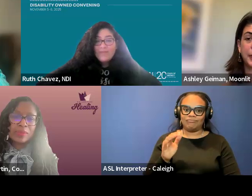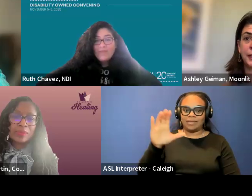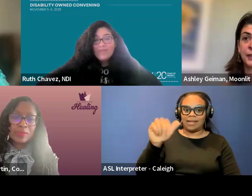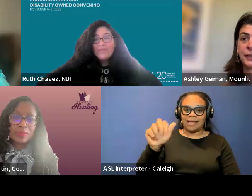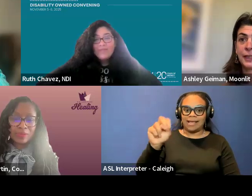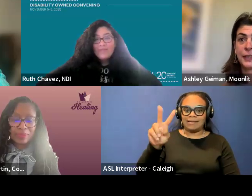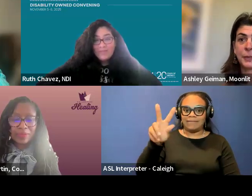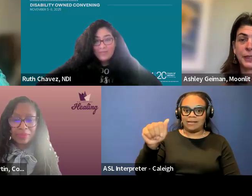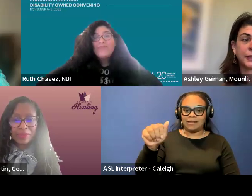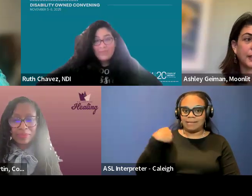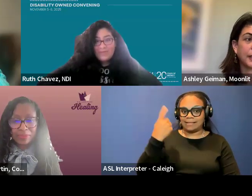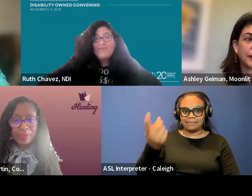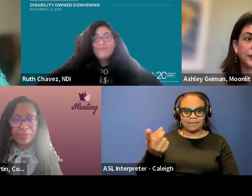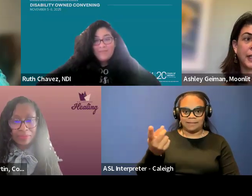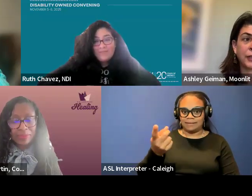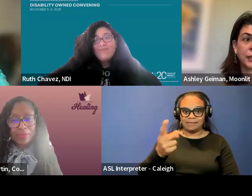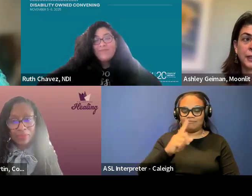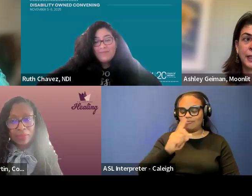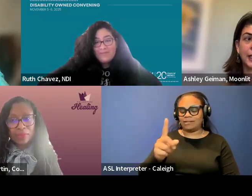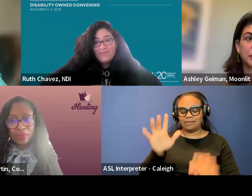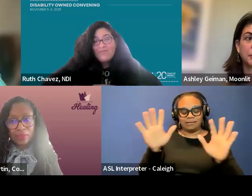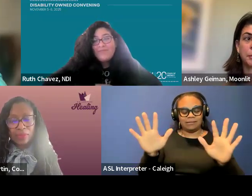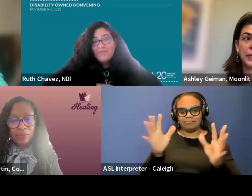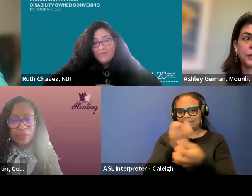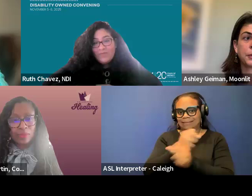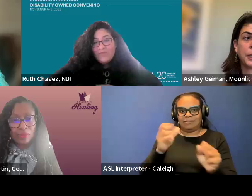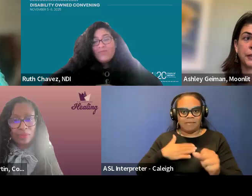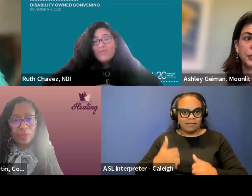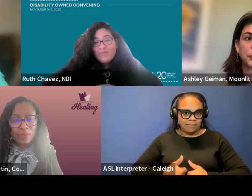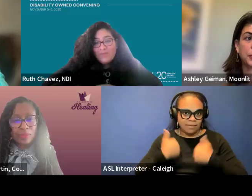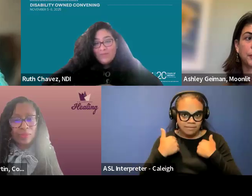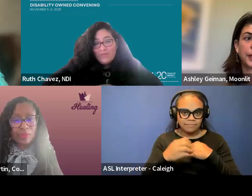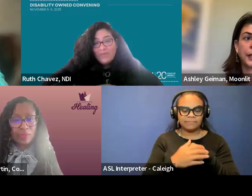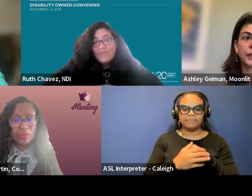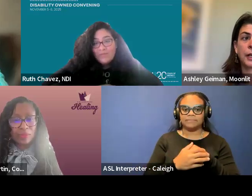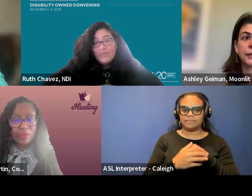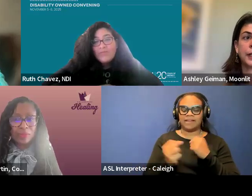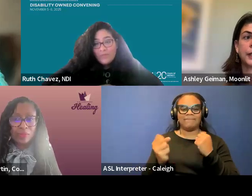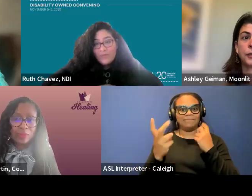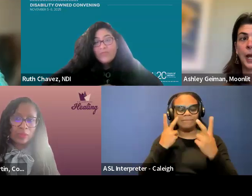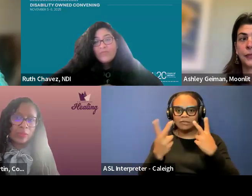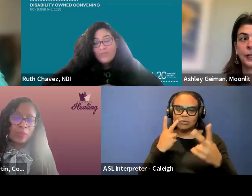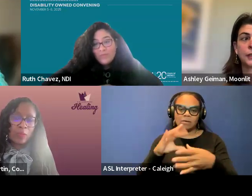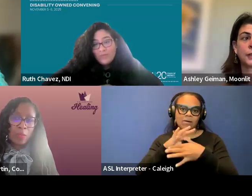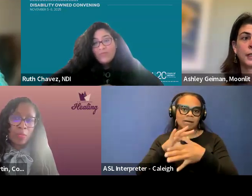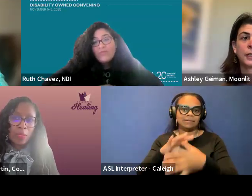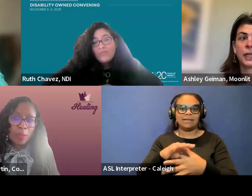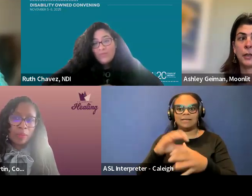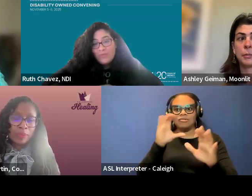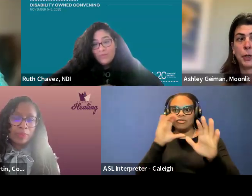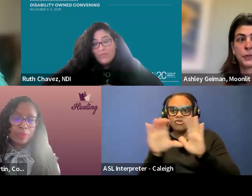Canva has been a lifesaver by just visual like content and